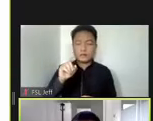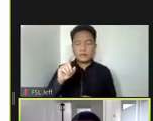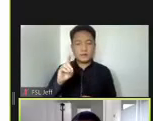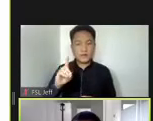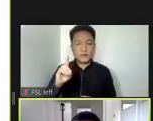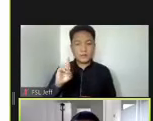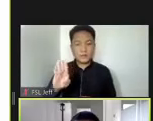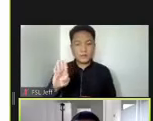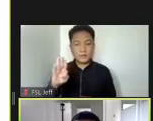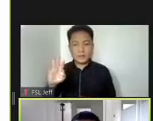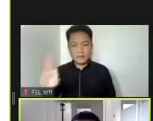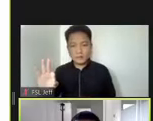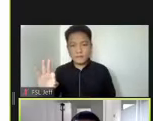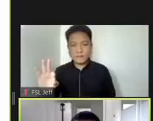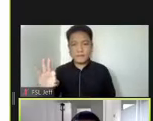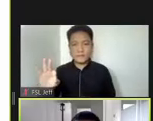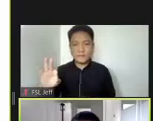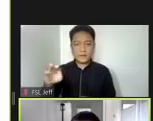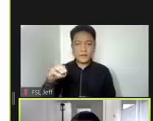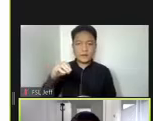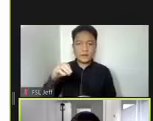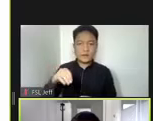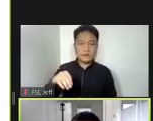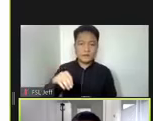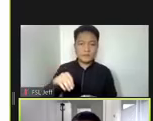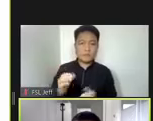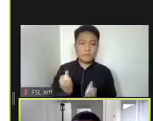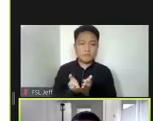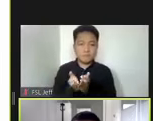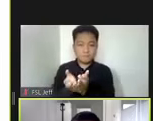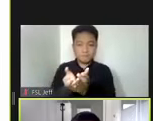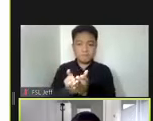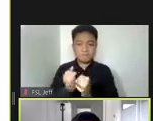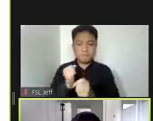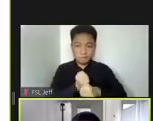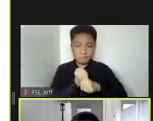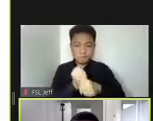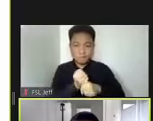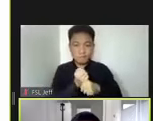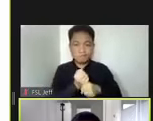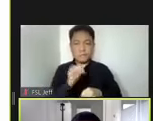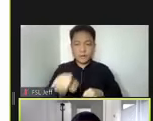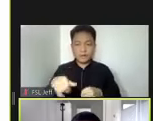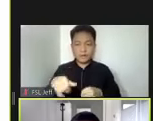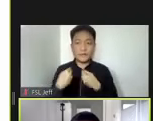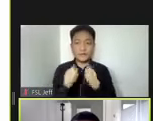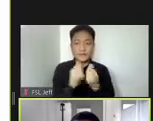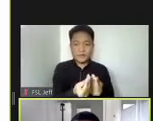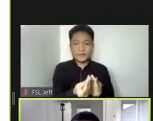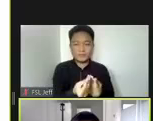were given a chance to visit Malacanang and have a courtesy call to our president.